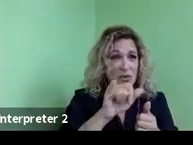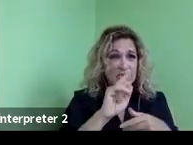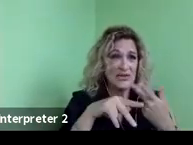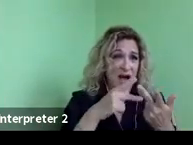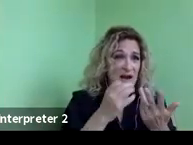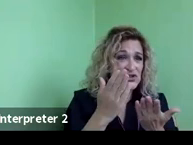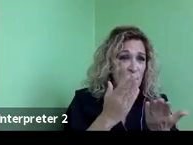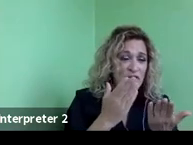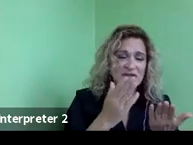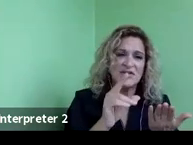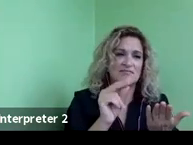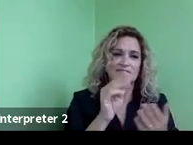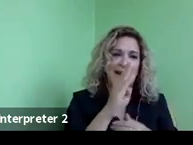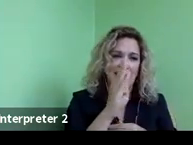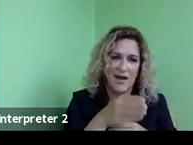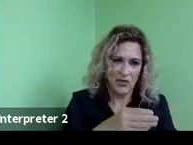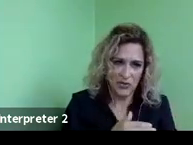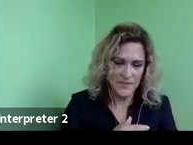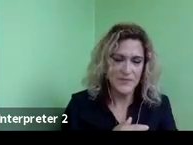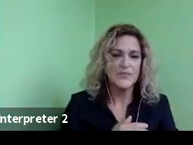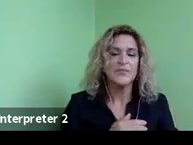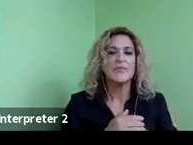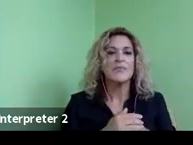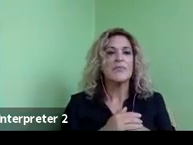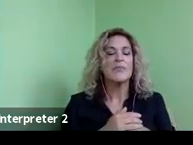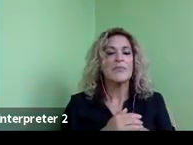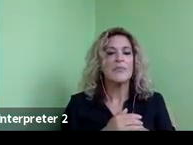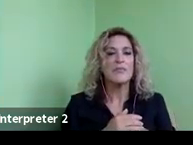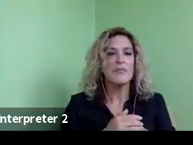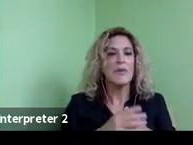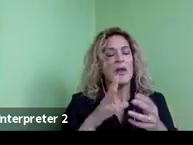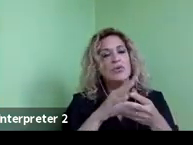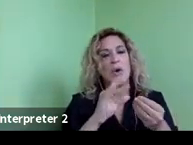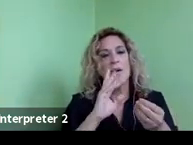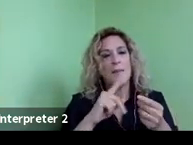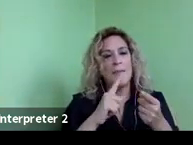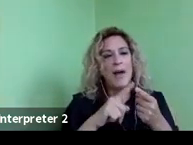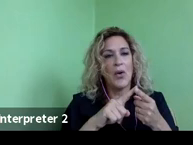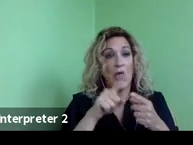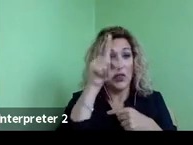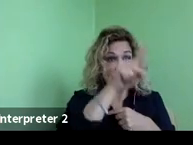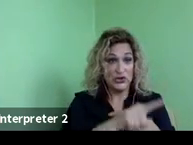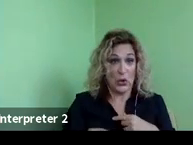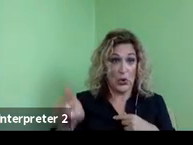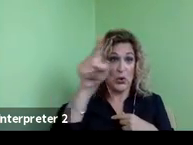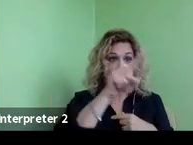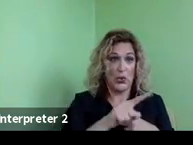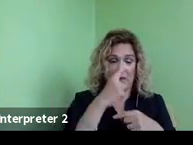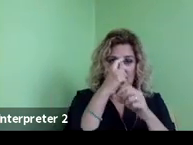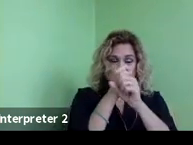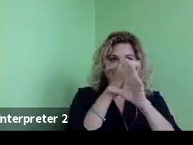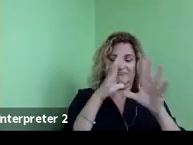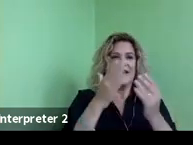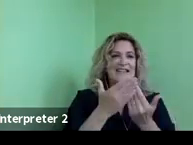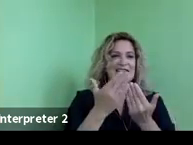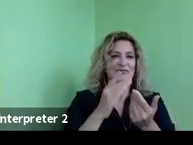So we're going to talk a little bit about the circle now. This visual is helpful really in understanding VAWA